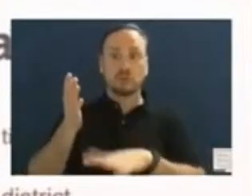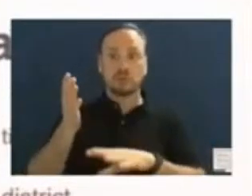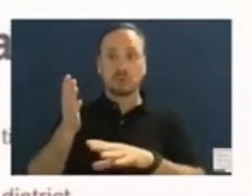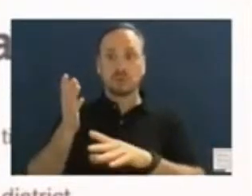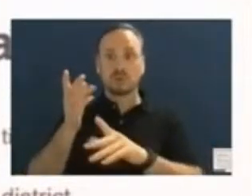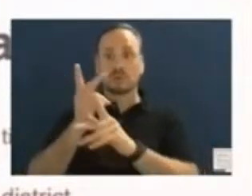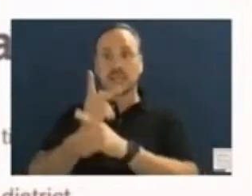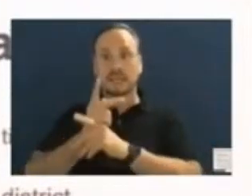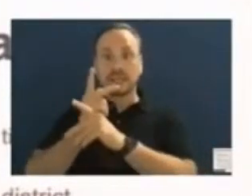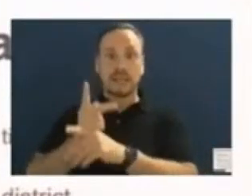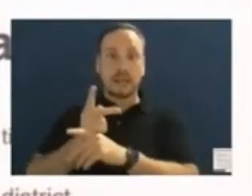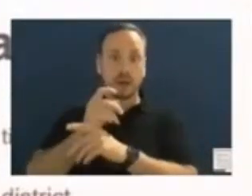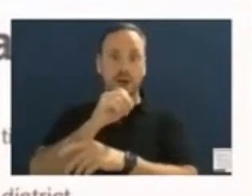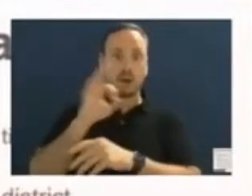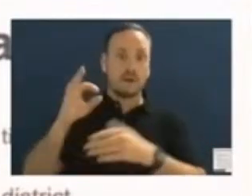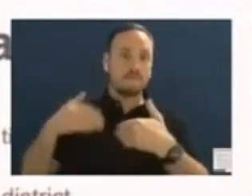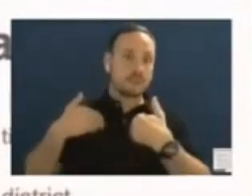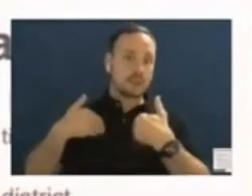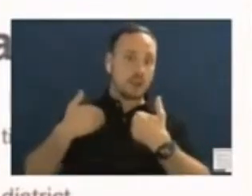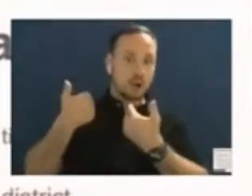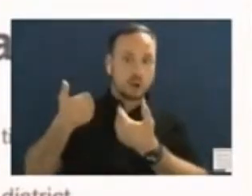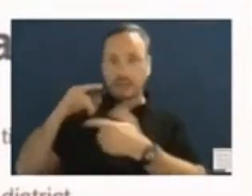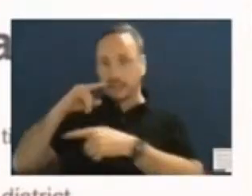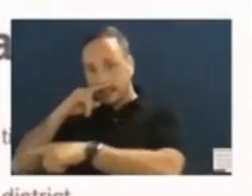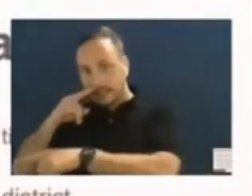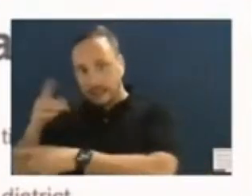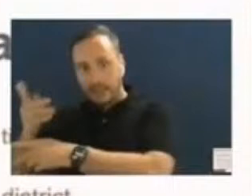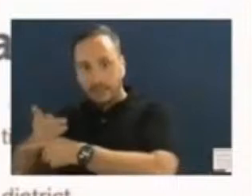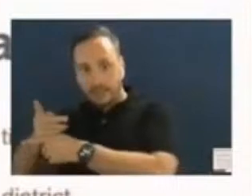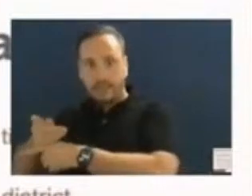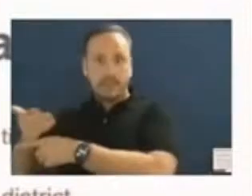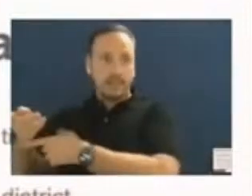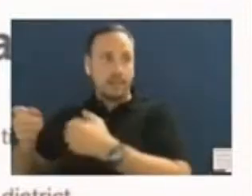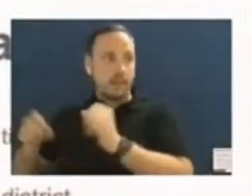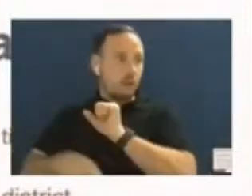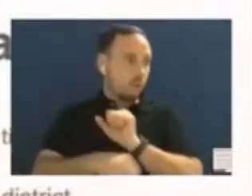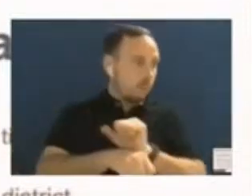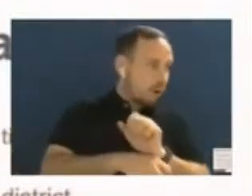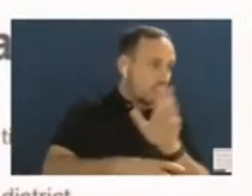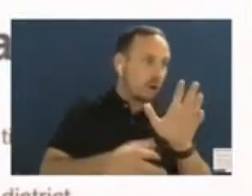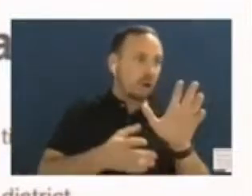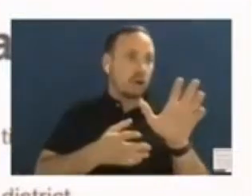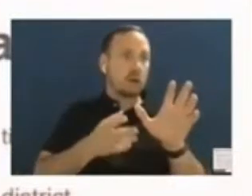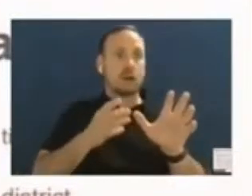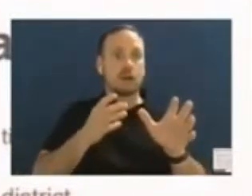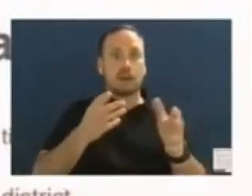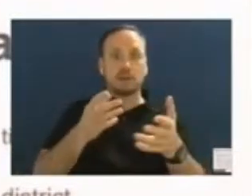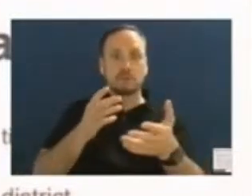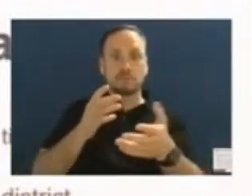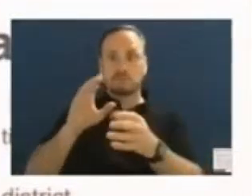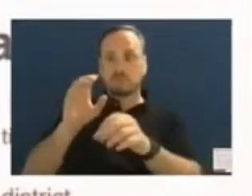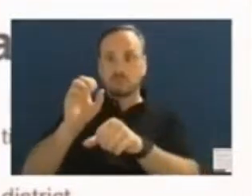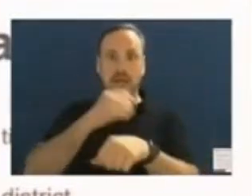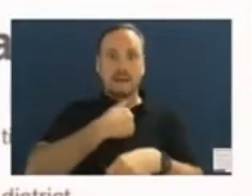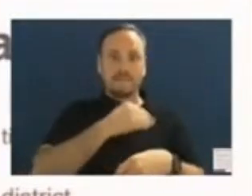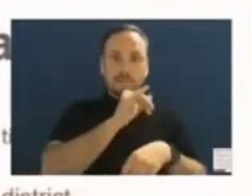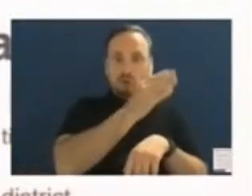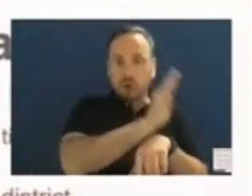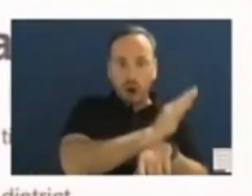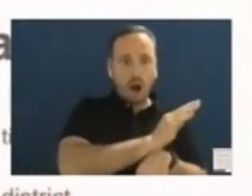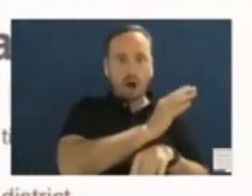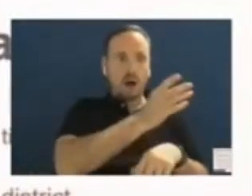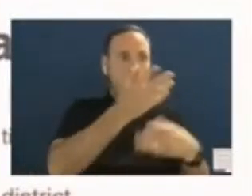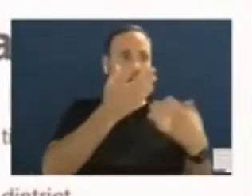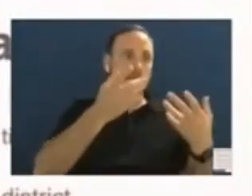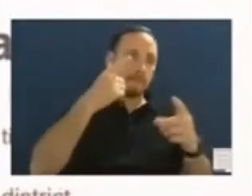younger siblings. We know that we have students that are have jobs, and they need greater flexibility in their assignments and in their